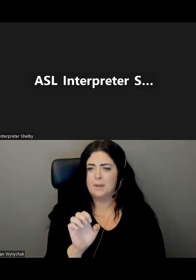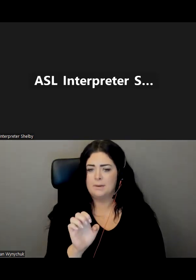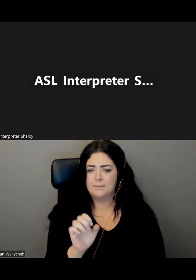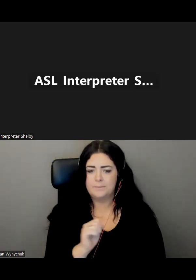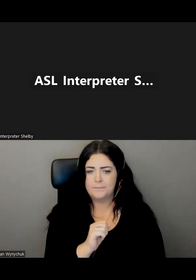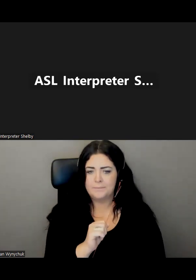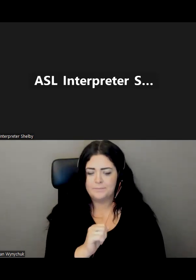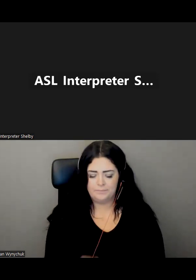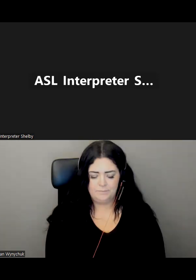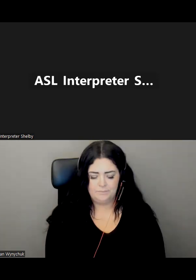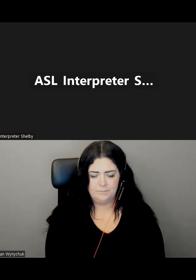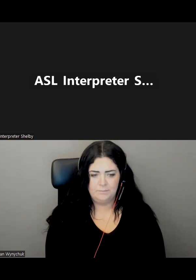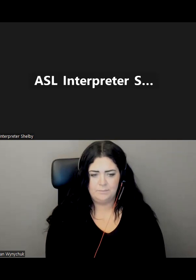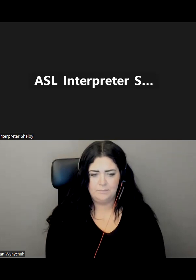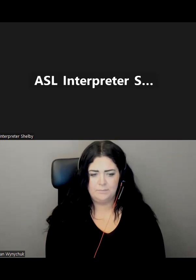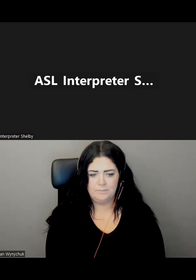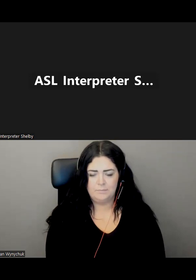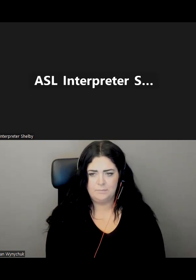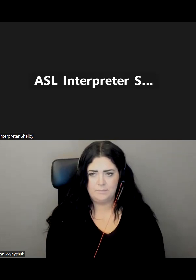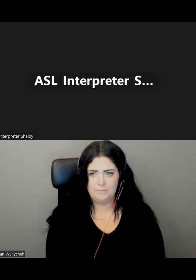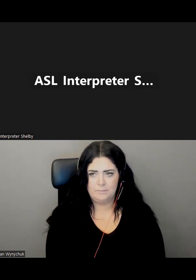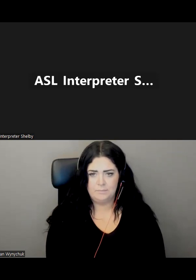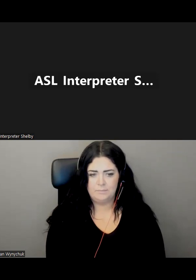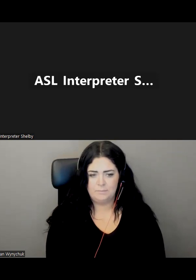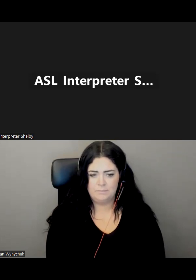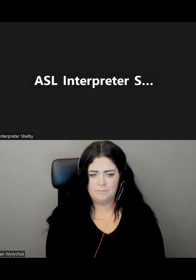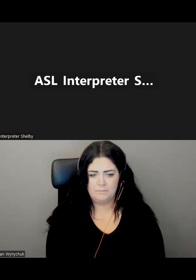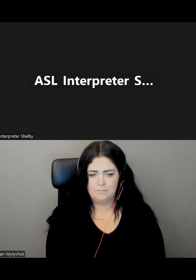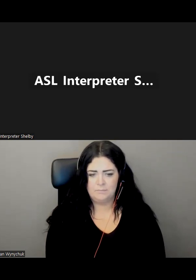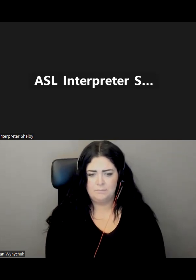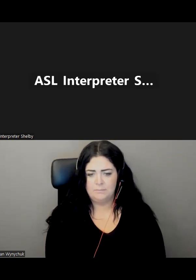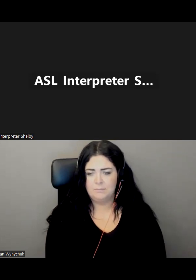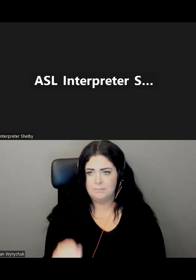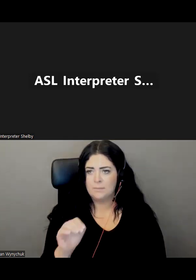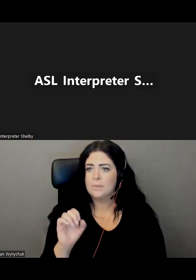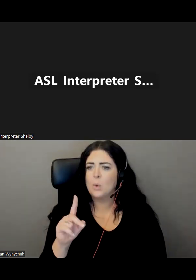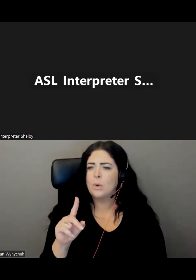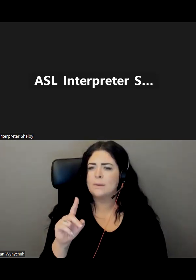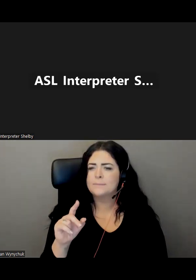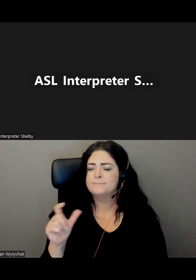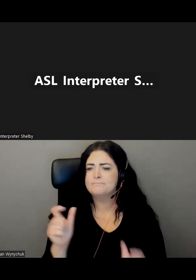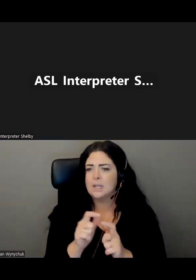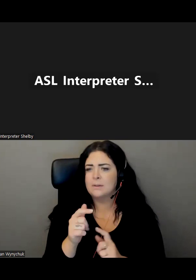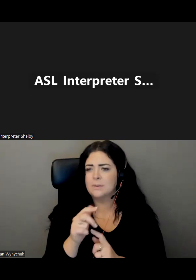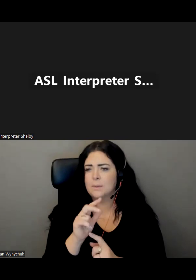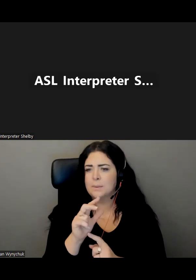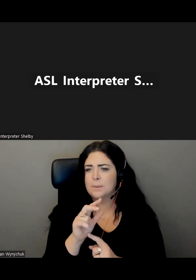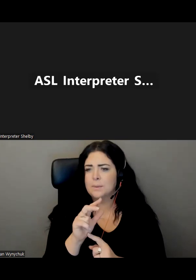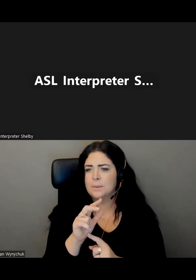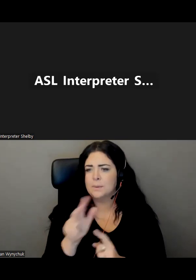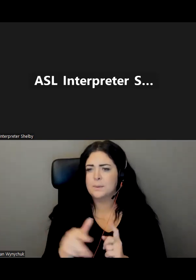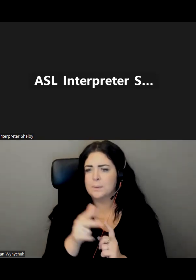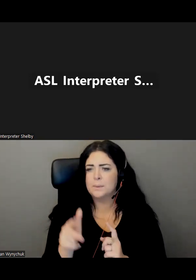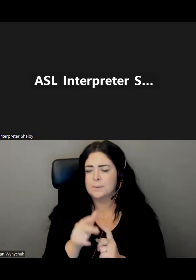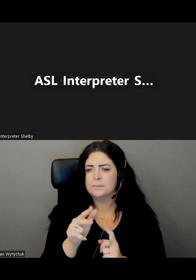use put some of those mini fans in there, and that will actually create like a nice breeze going through.